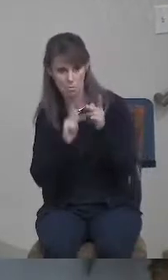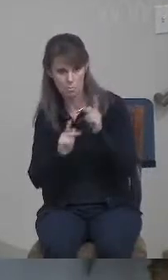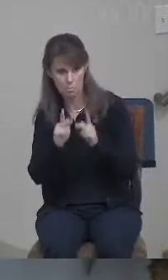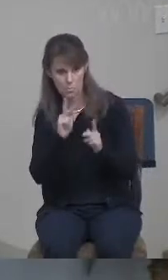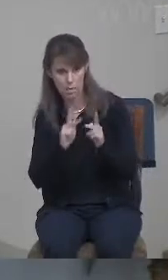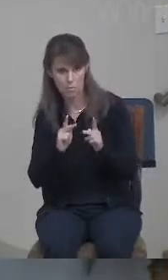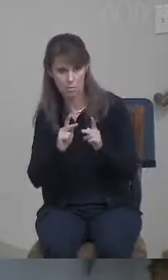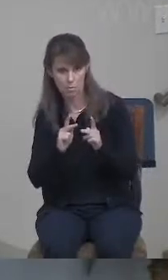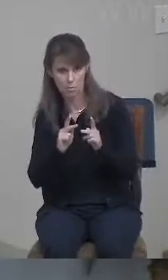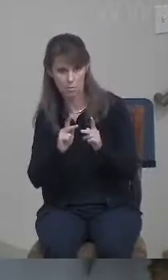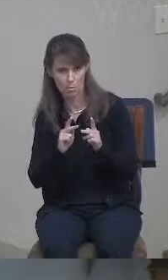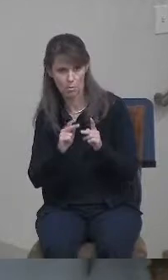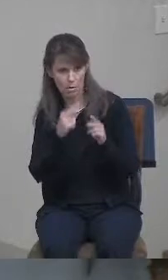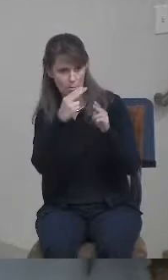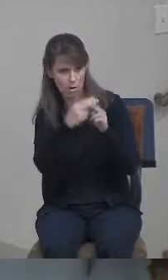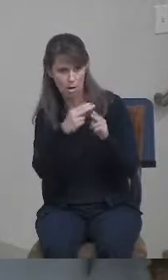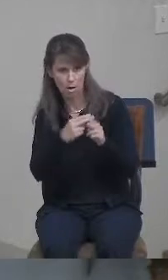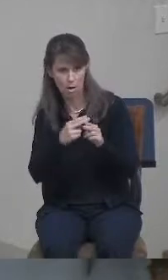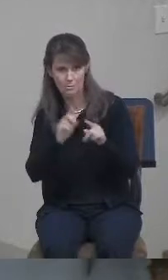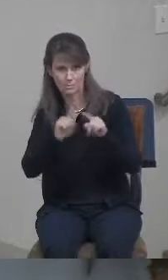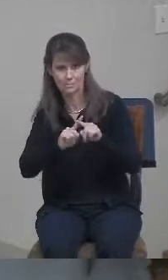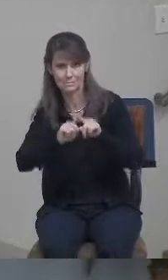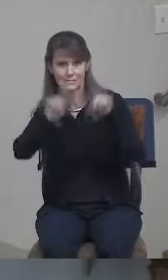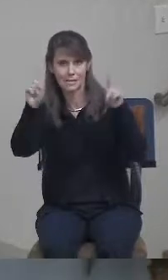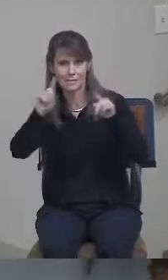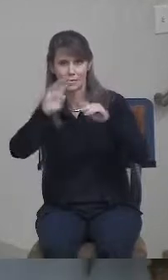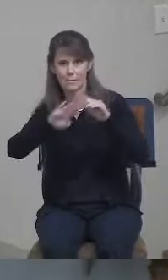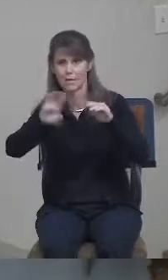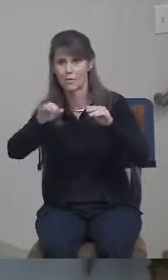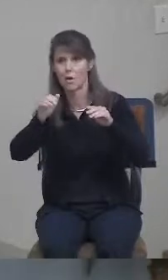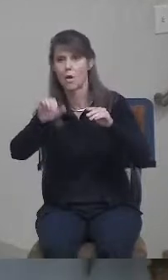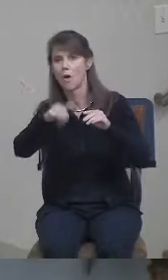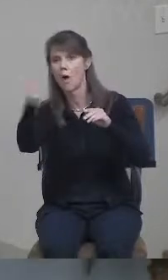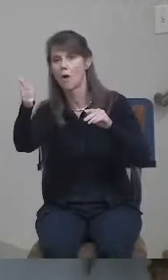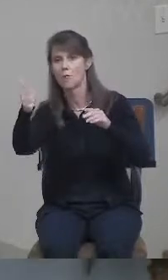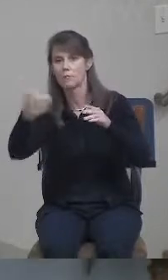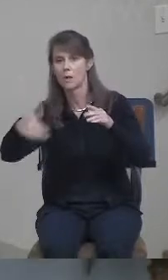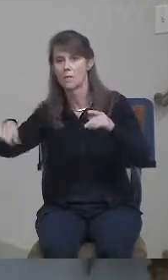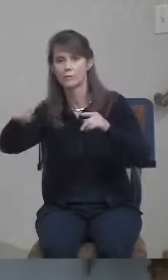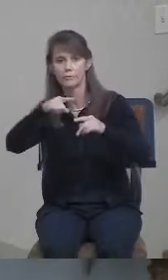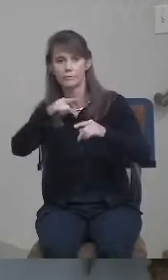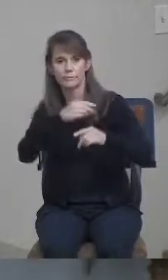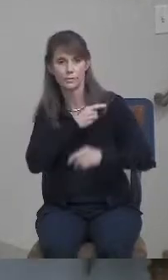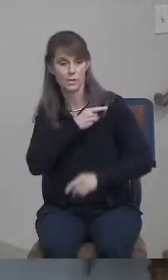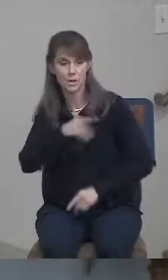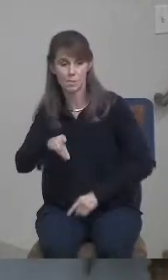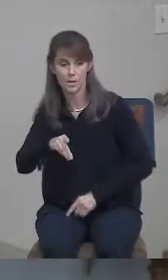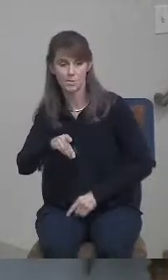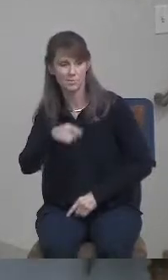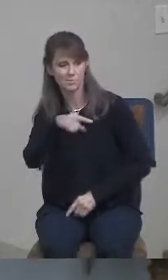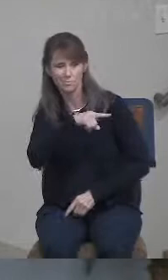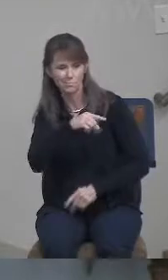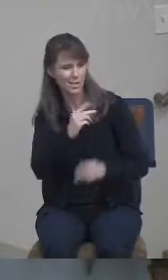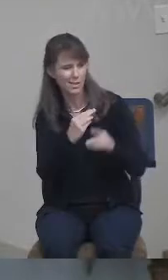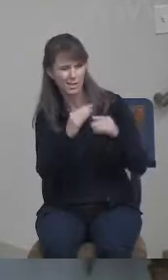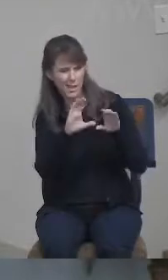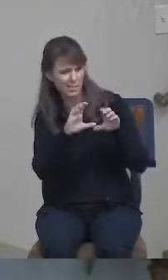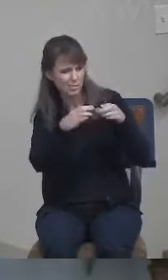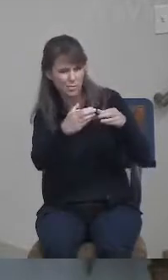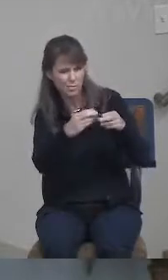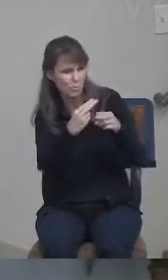name different from all the denominations then in this country. But what would they be called? I then could not